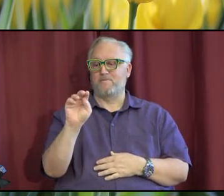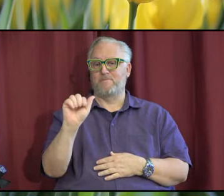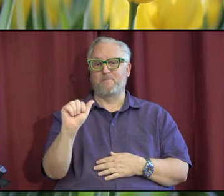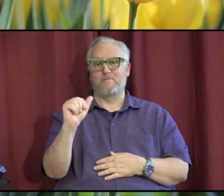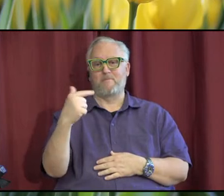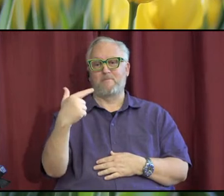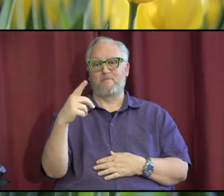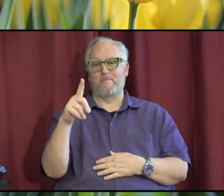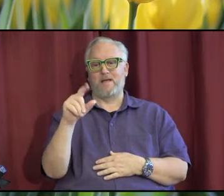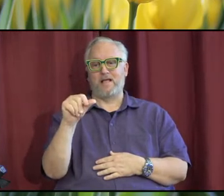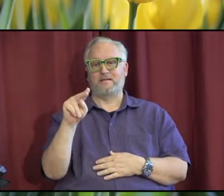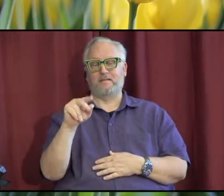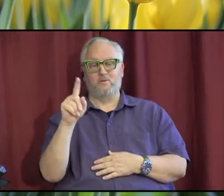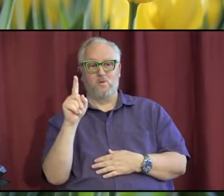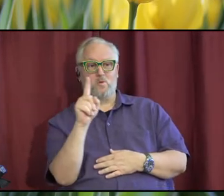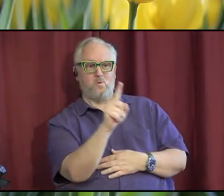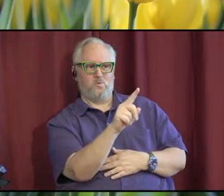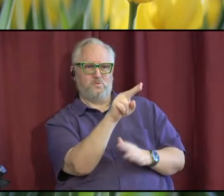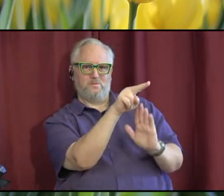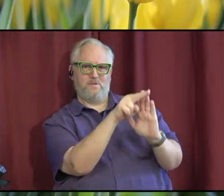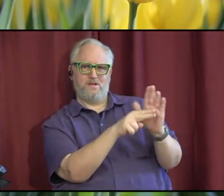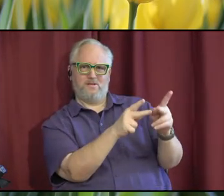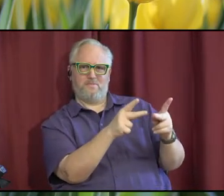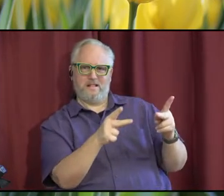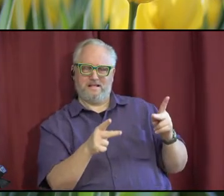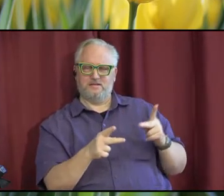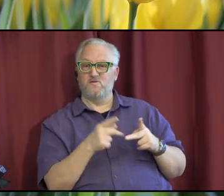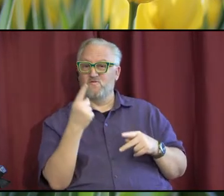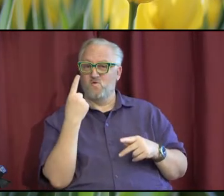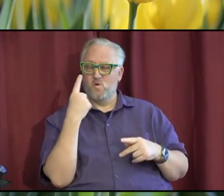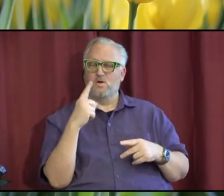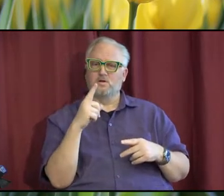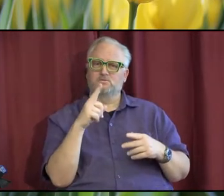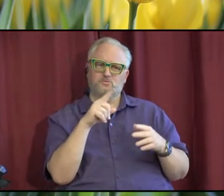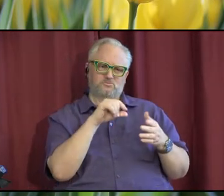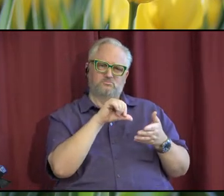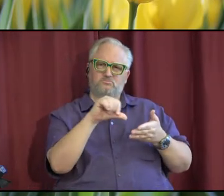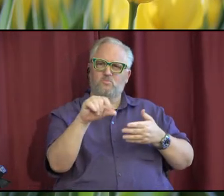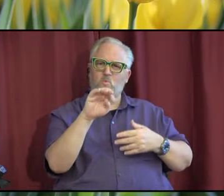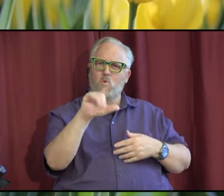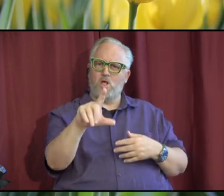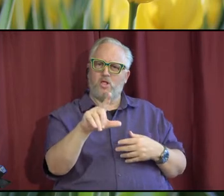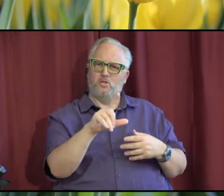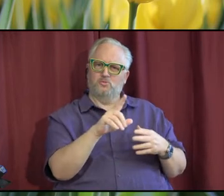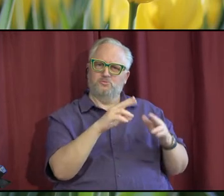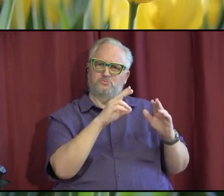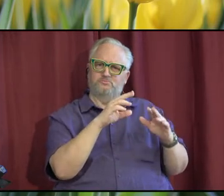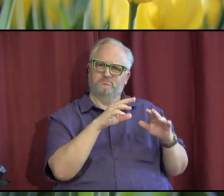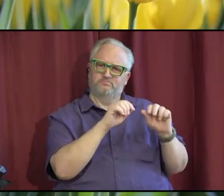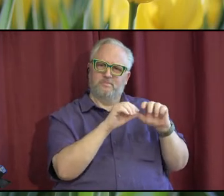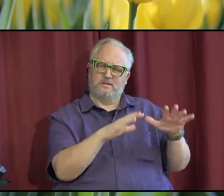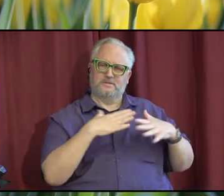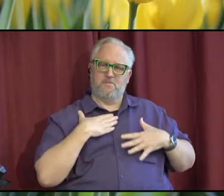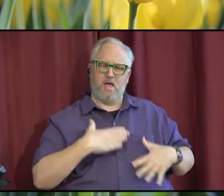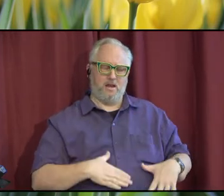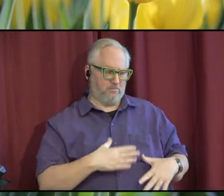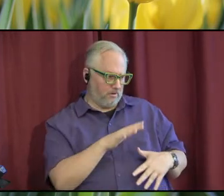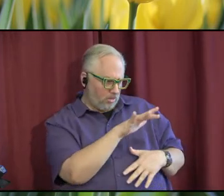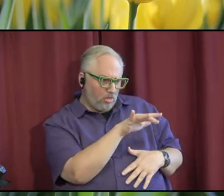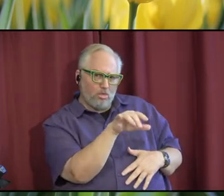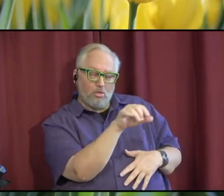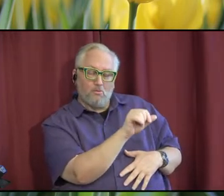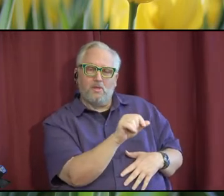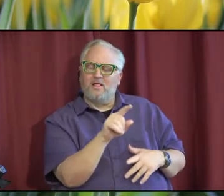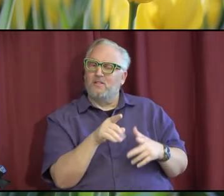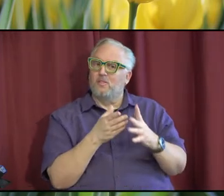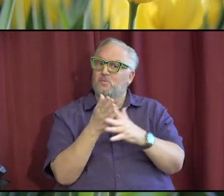Jesus' body for burial, and she finds the tomb empty. And then by some miracle, she sees Jesus, and when